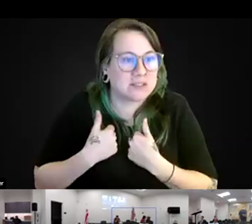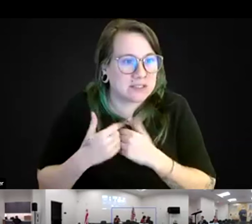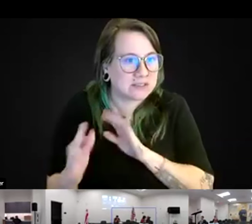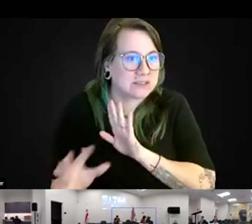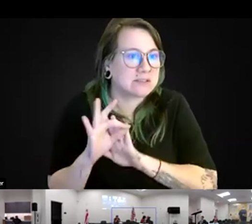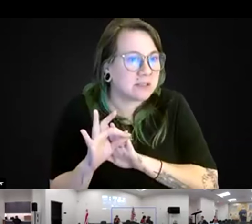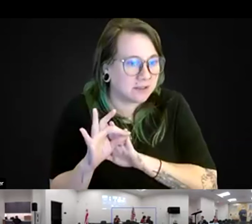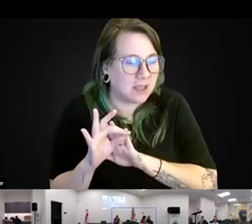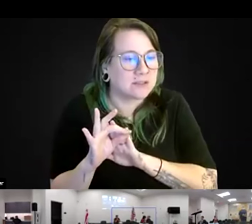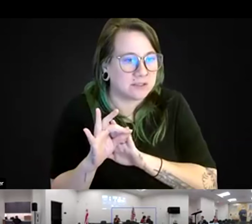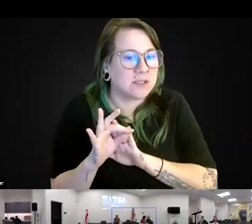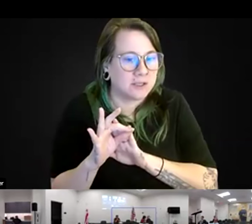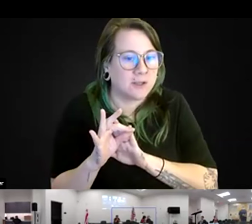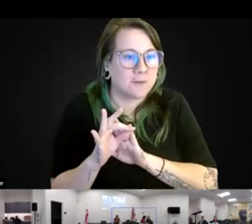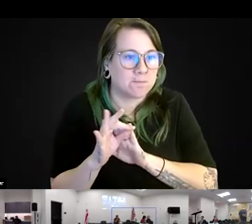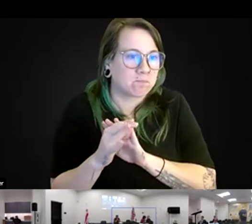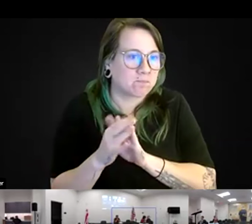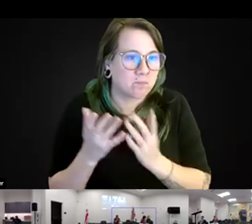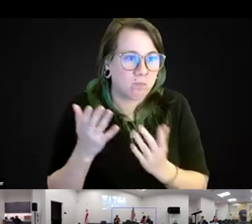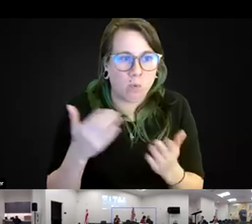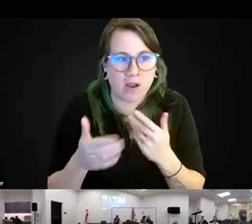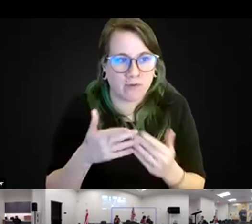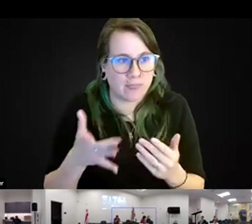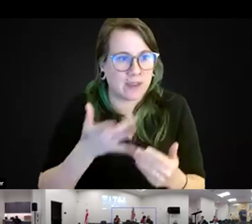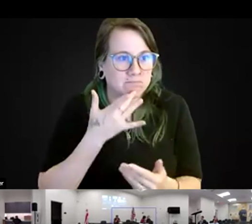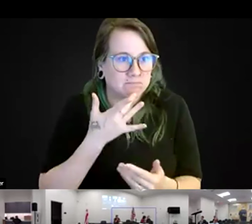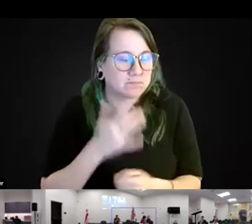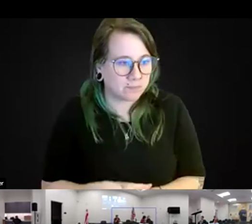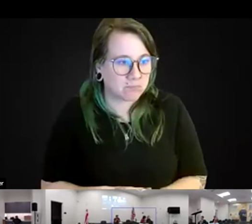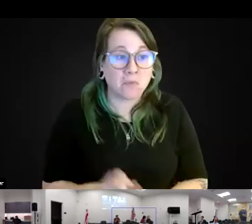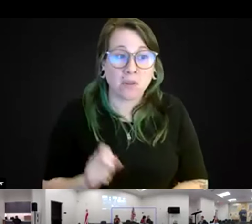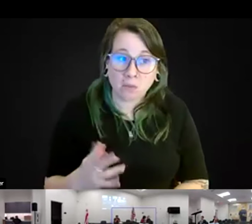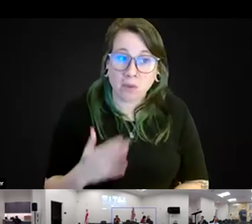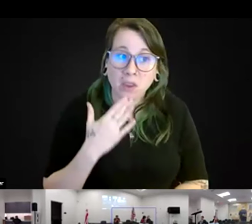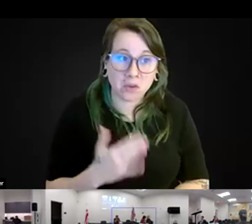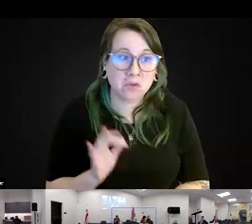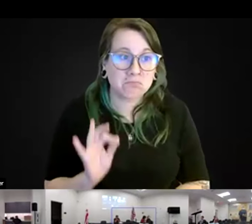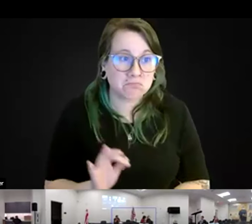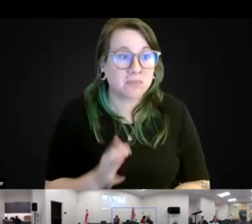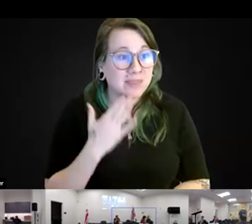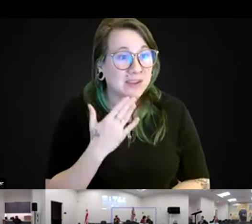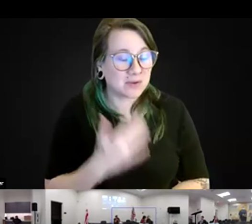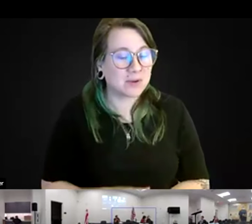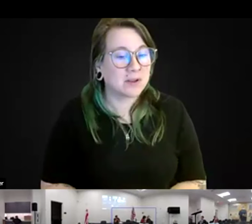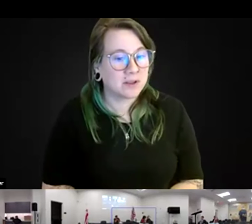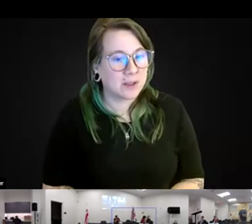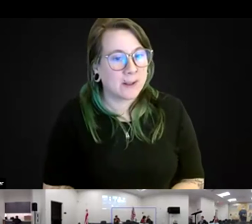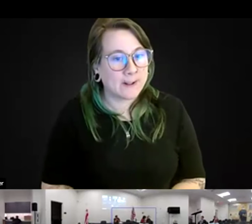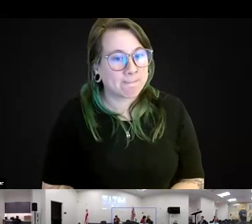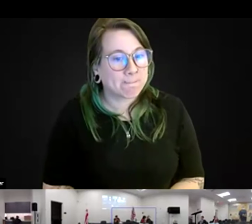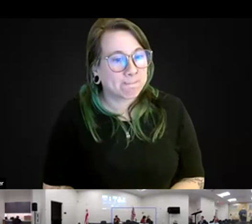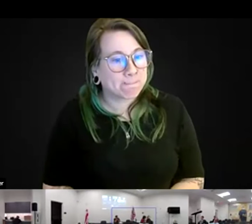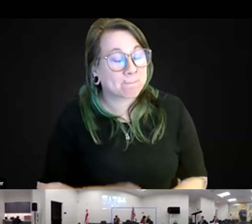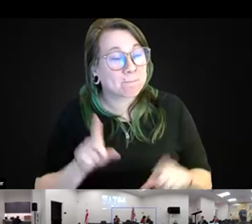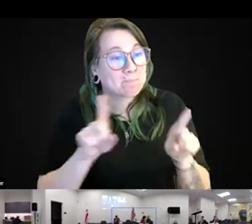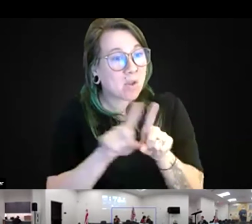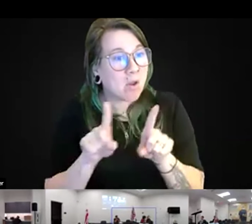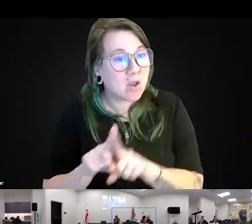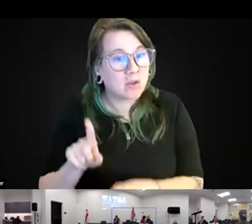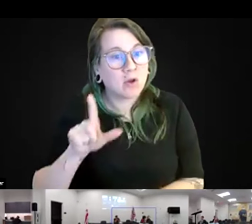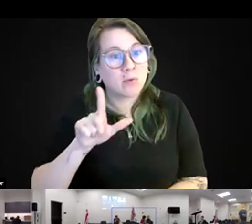selected, that they selected basically. Okay, good. Okay, Yes, ma'am. thank you. And also, just to add, both Lisa